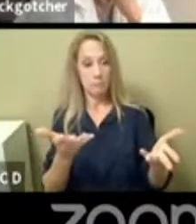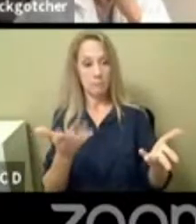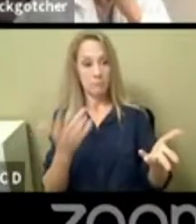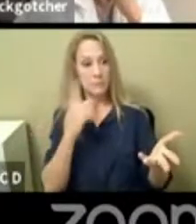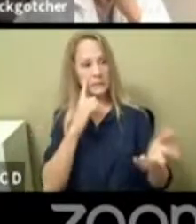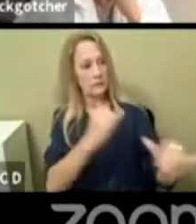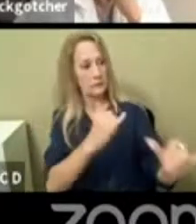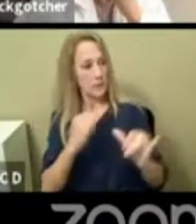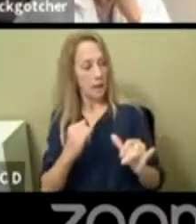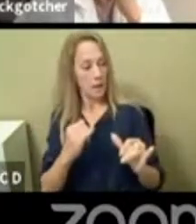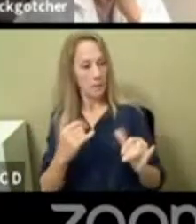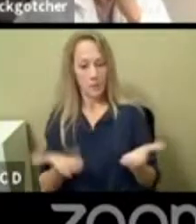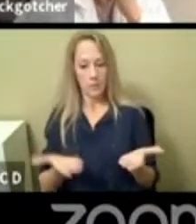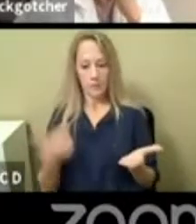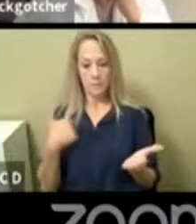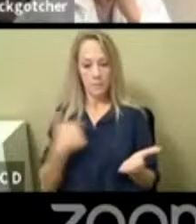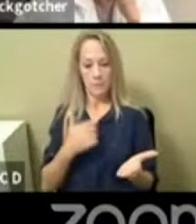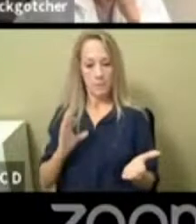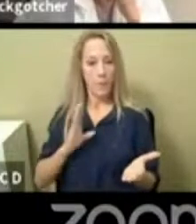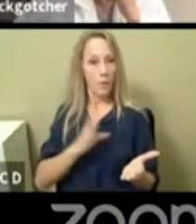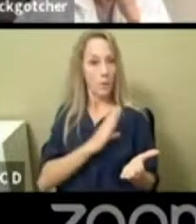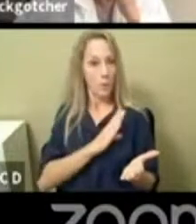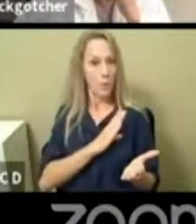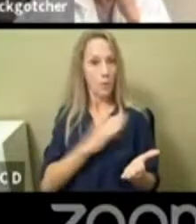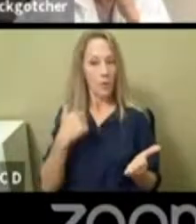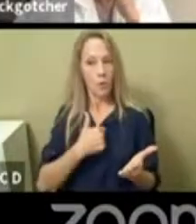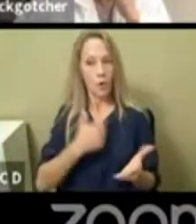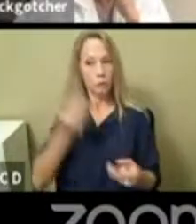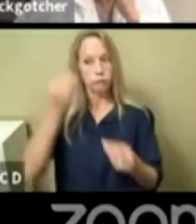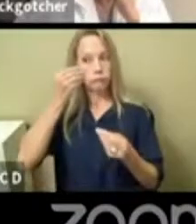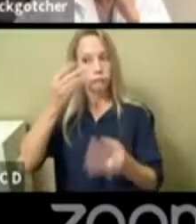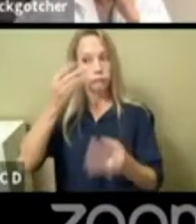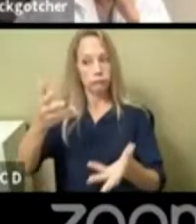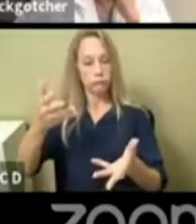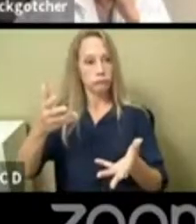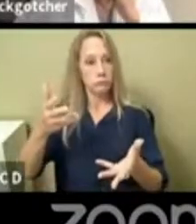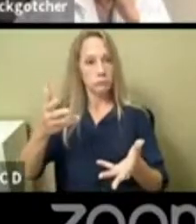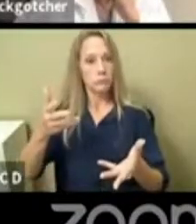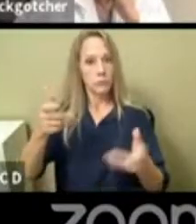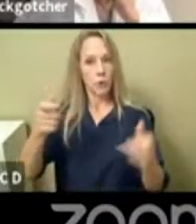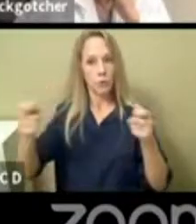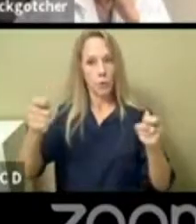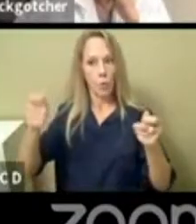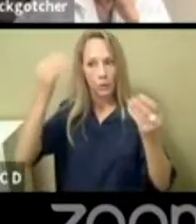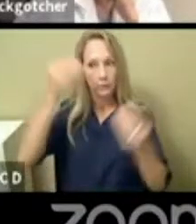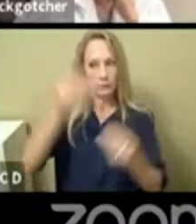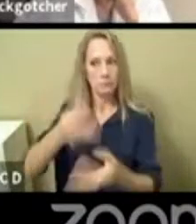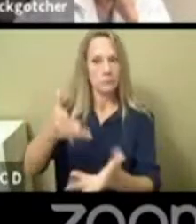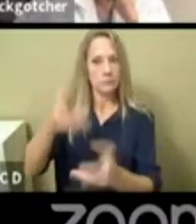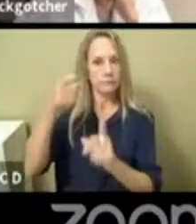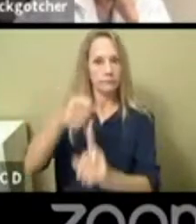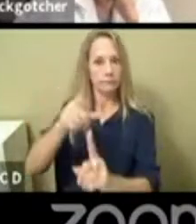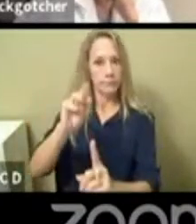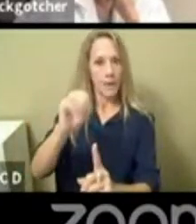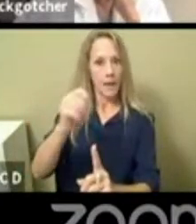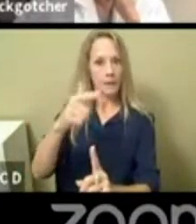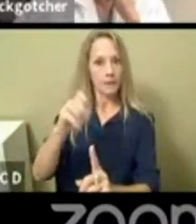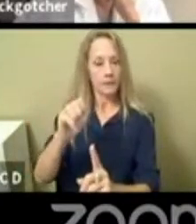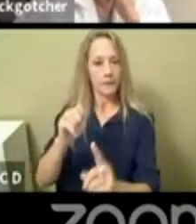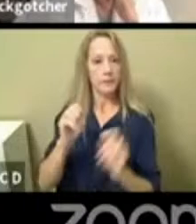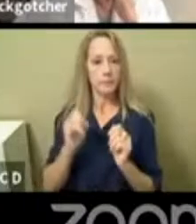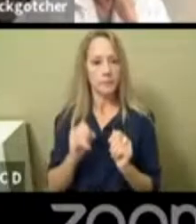us as a board where we're conveying and controlling the message instead of just always the message